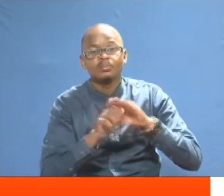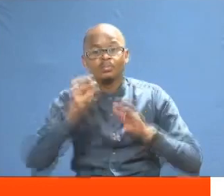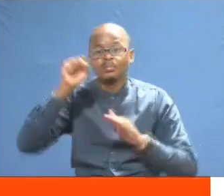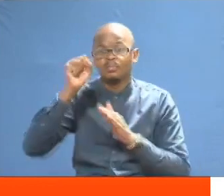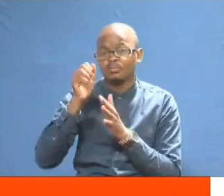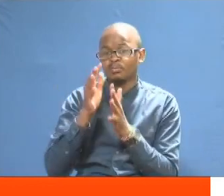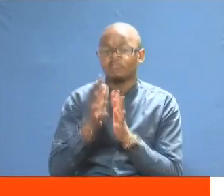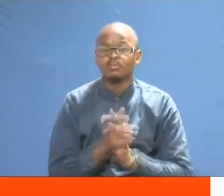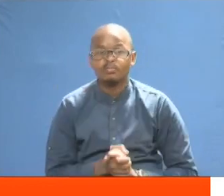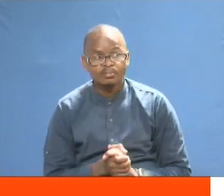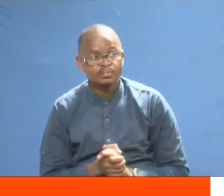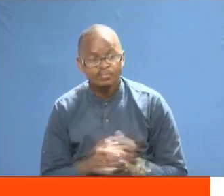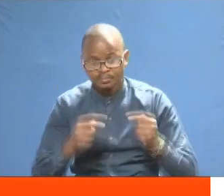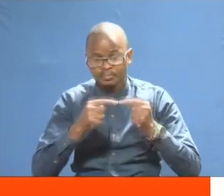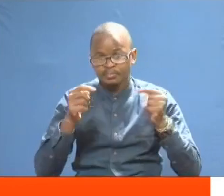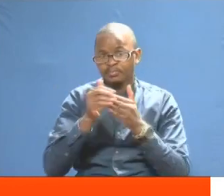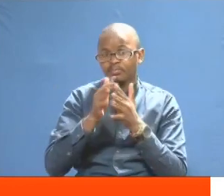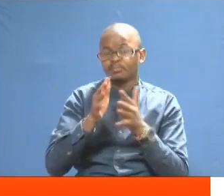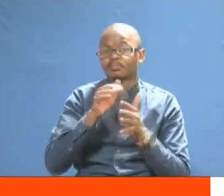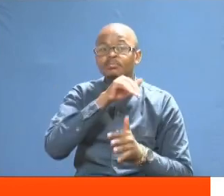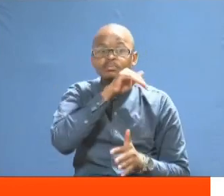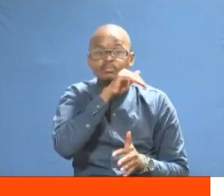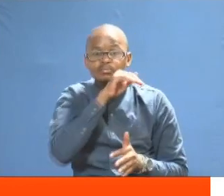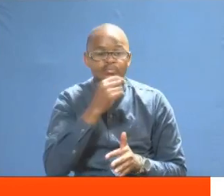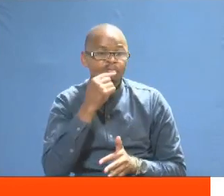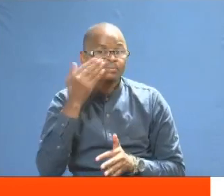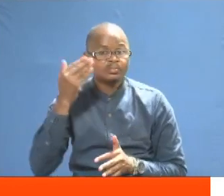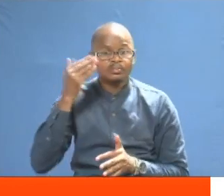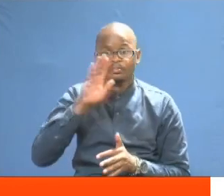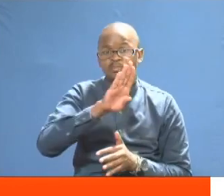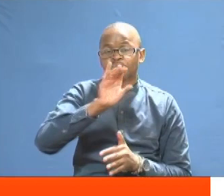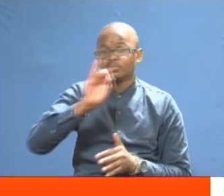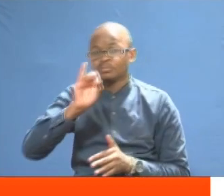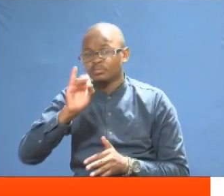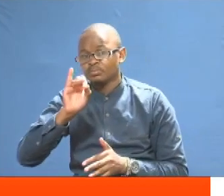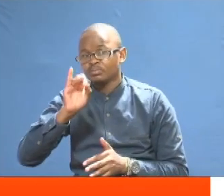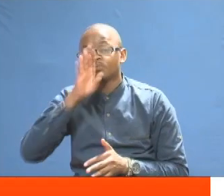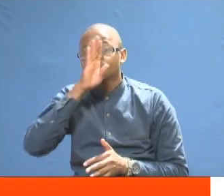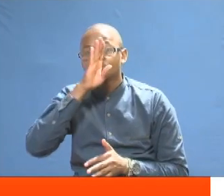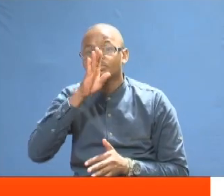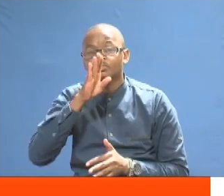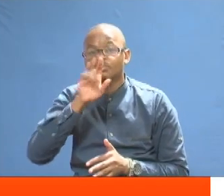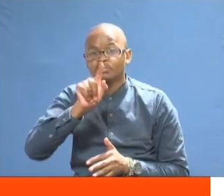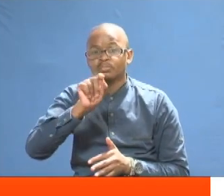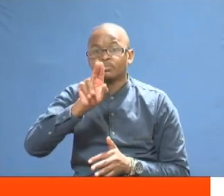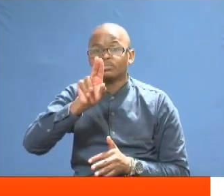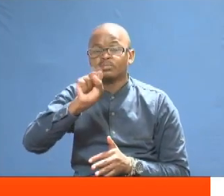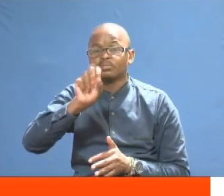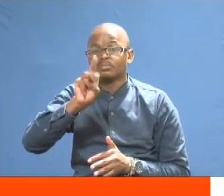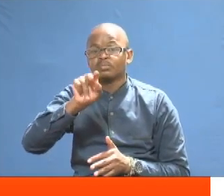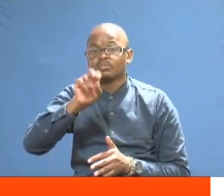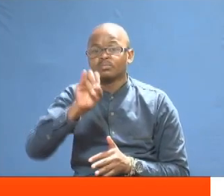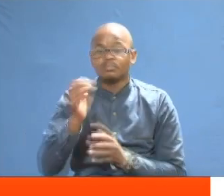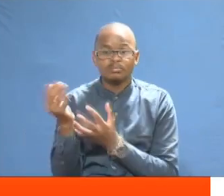political parties. Opposition leader Raila Odinga has intimated that BBI will be sort of a tsunami that